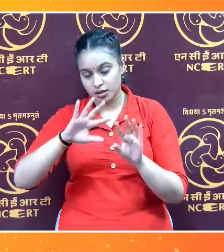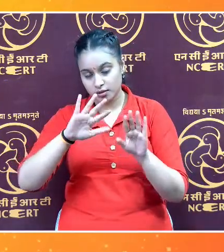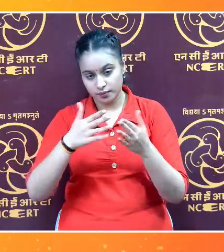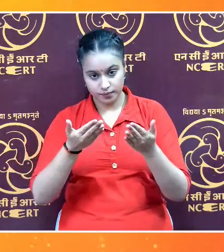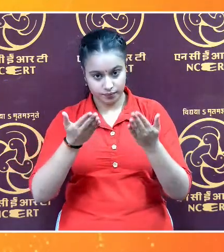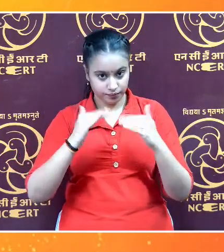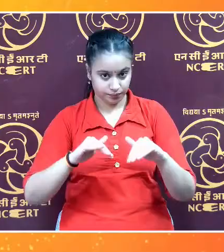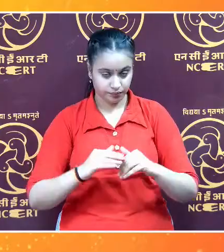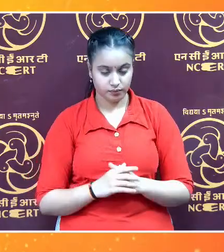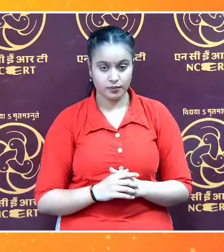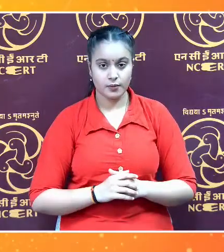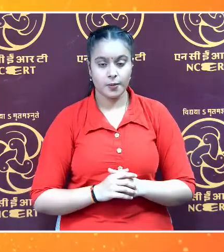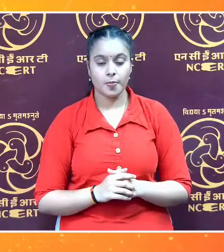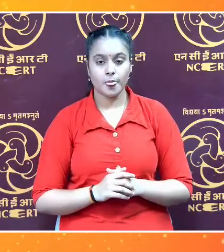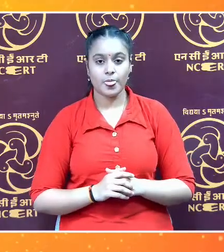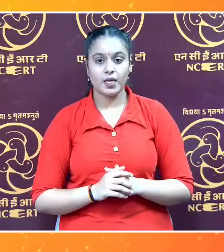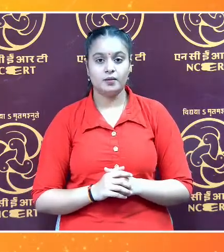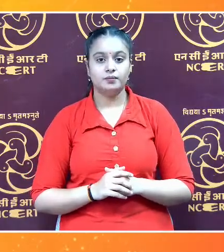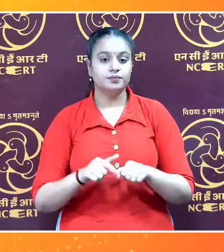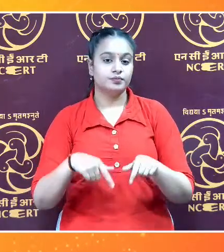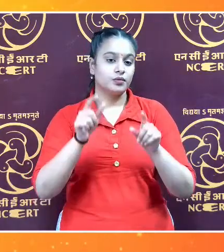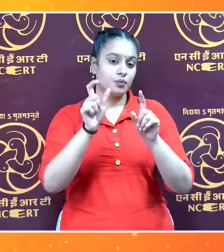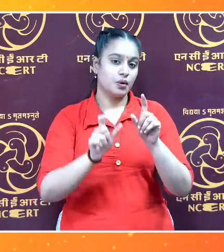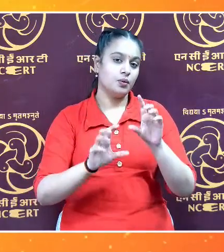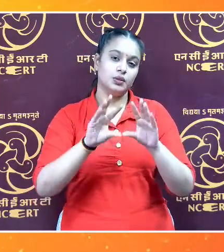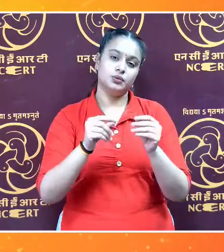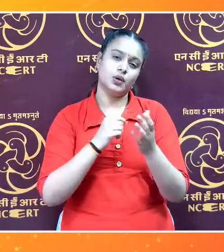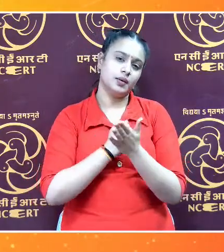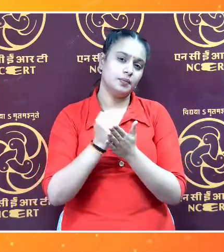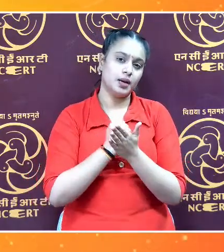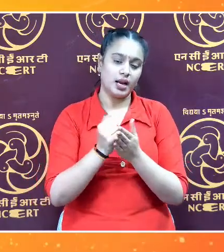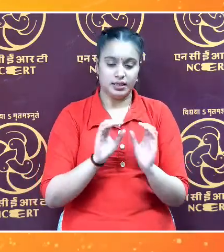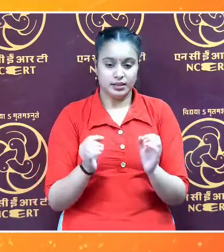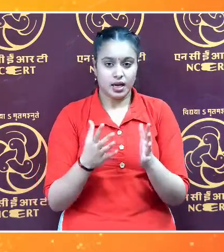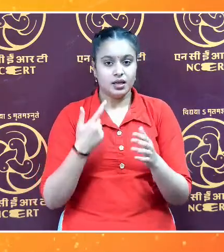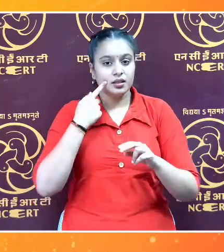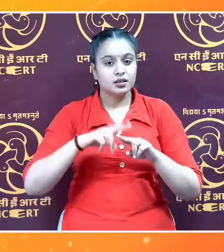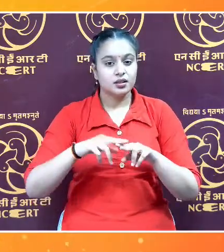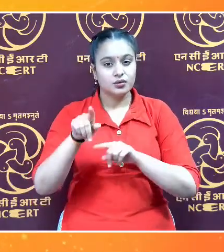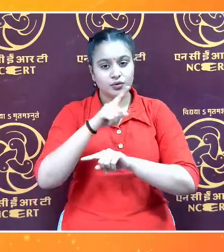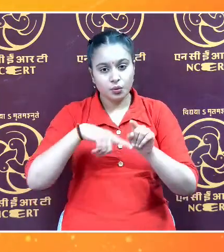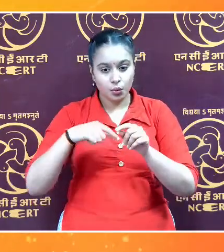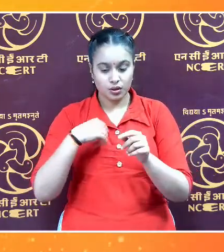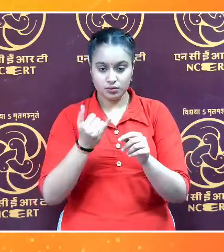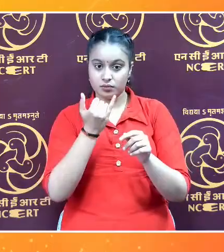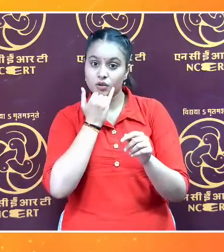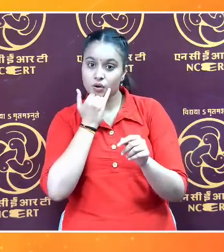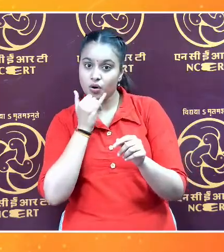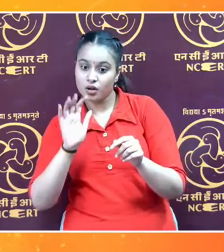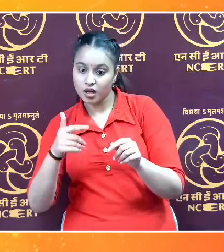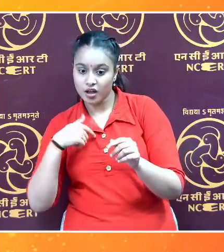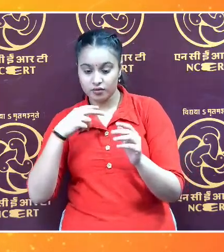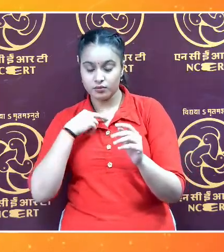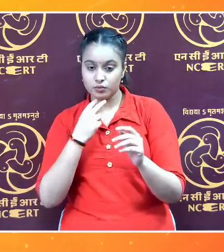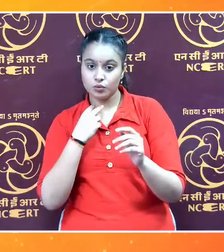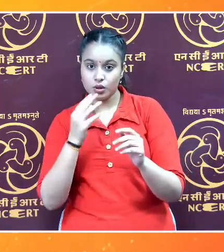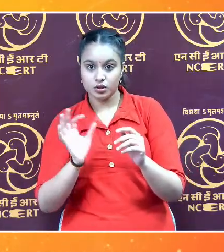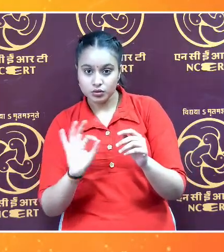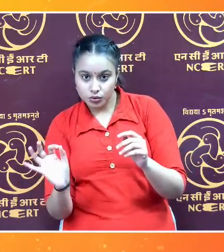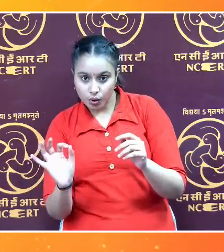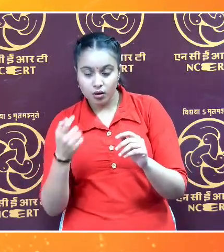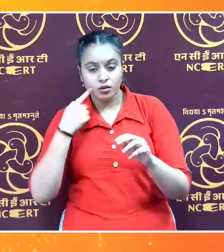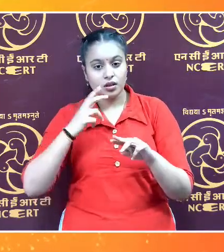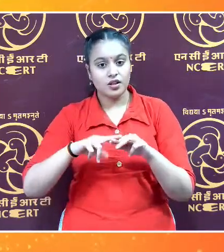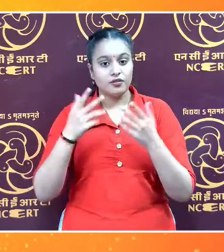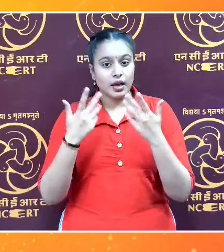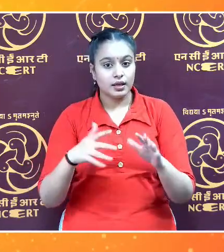come, Came. So these you can just, when you will practice, you will be able to, we come to know that this is wrong, this I have never pronounced like this. Like have